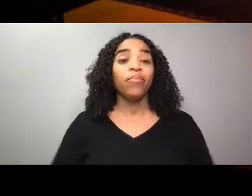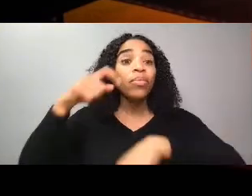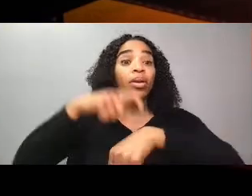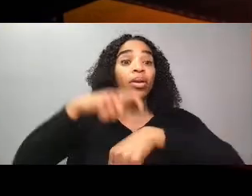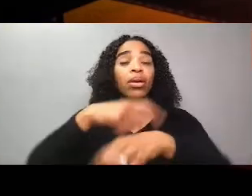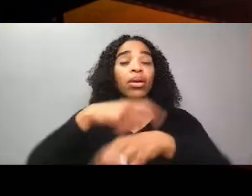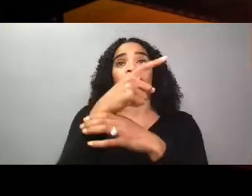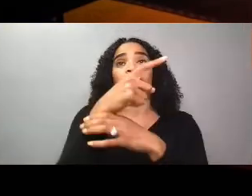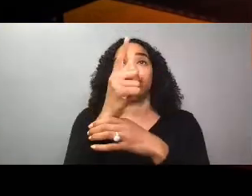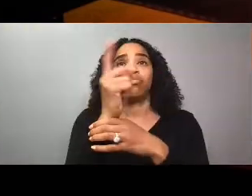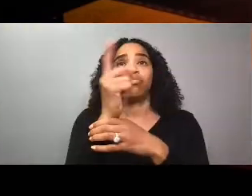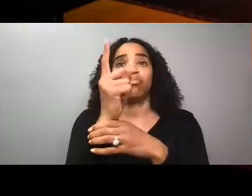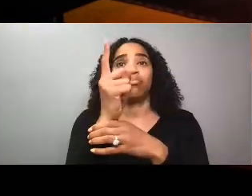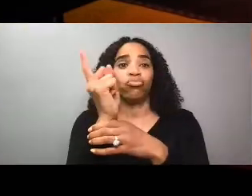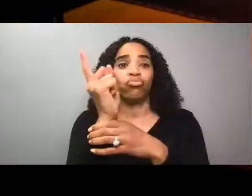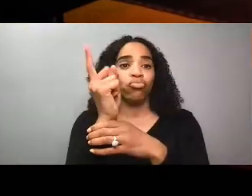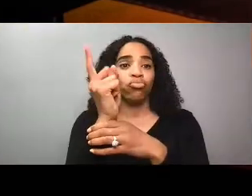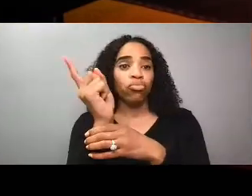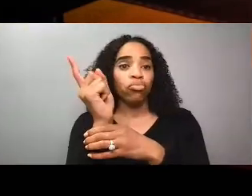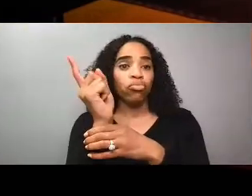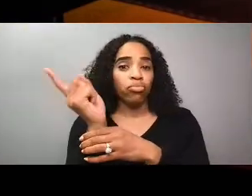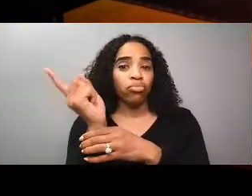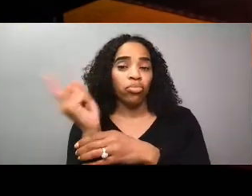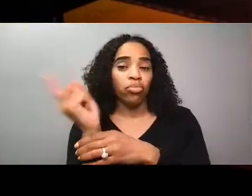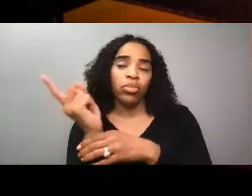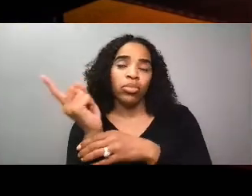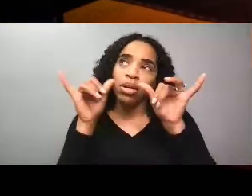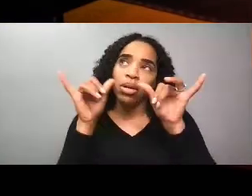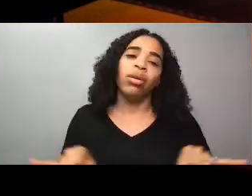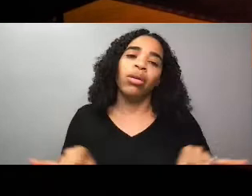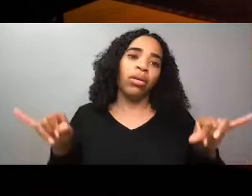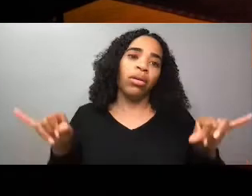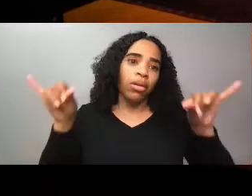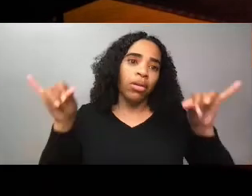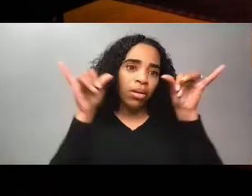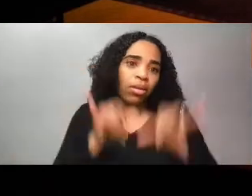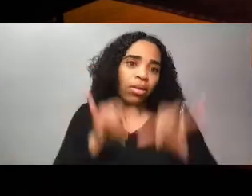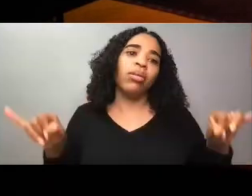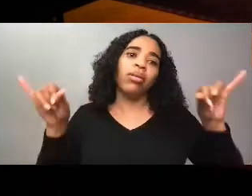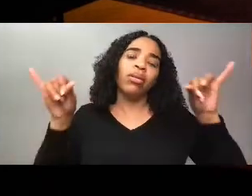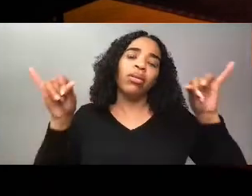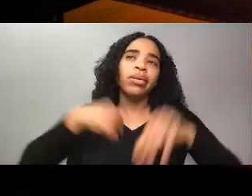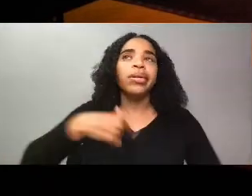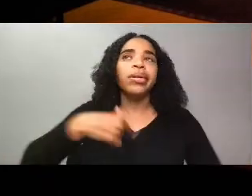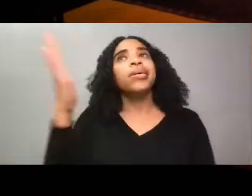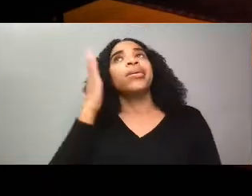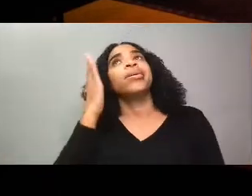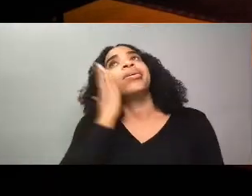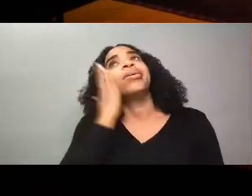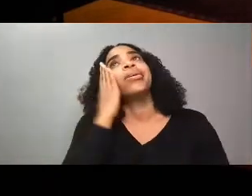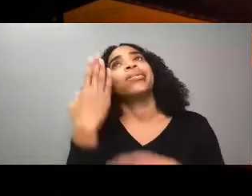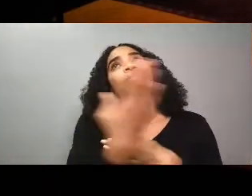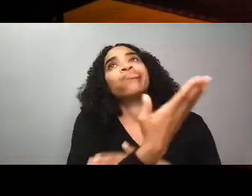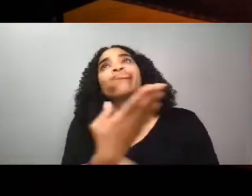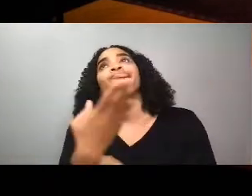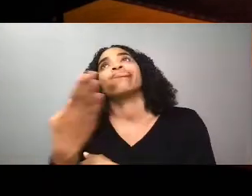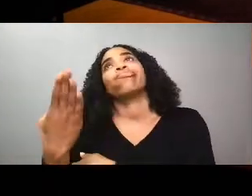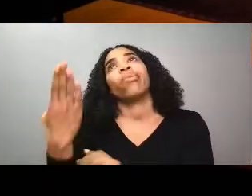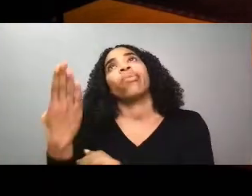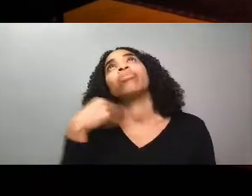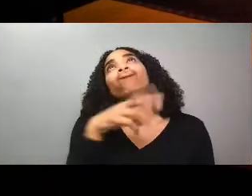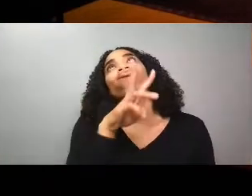The clock, another morning staring at the ceiling. How much longer can this